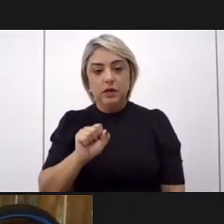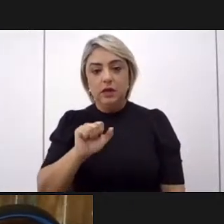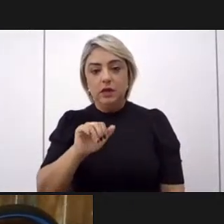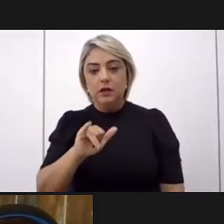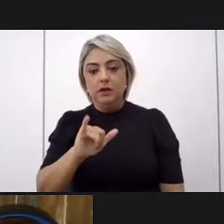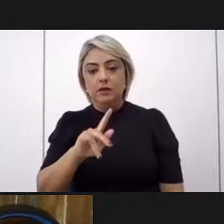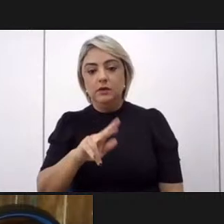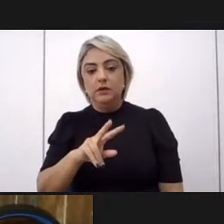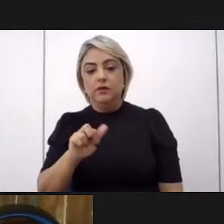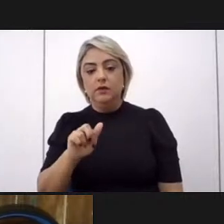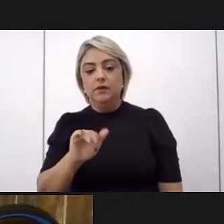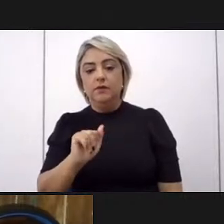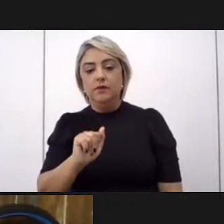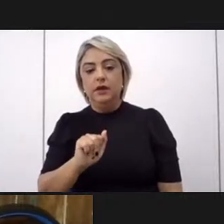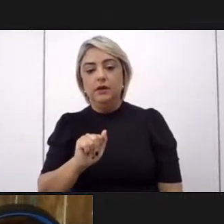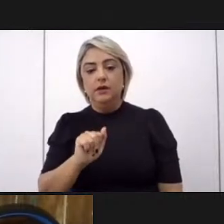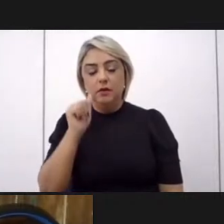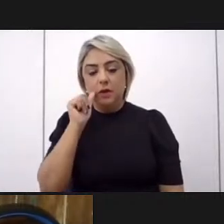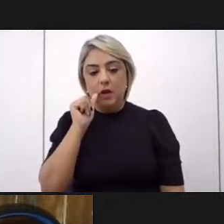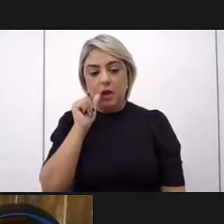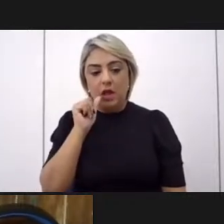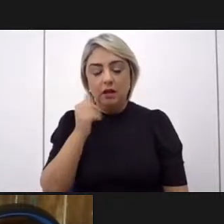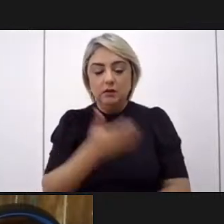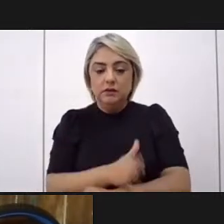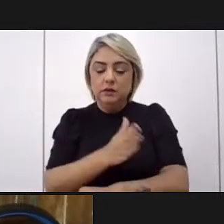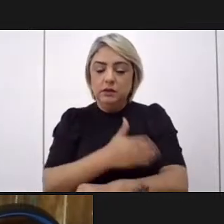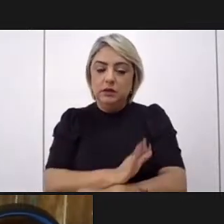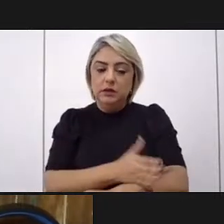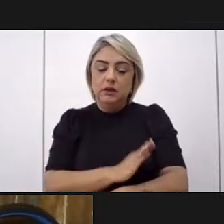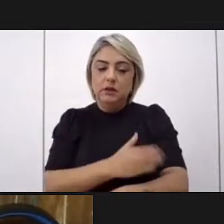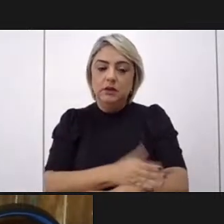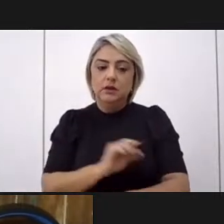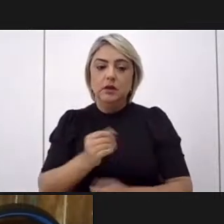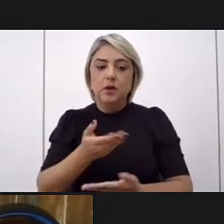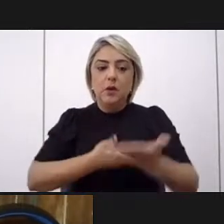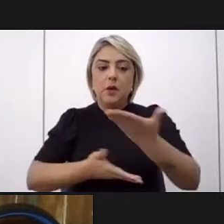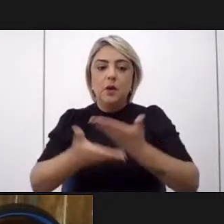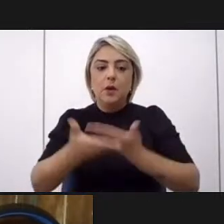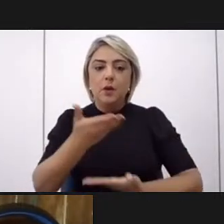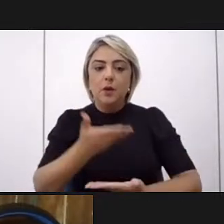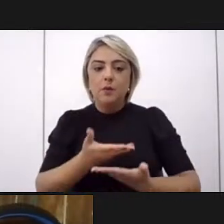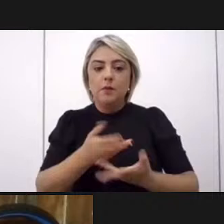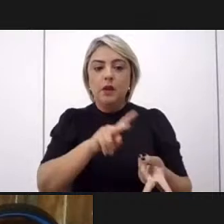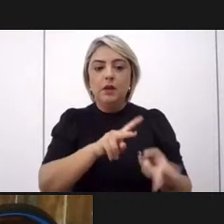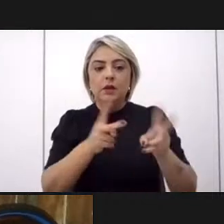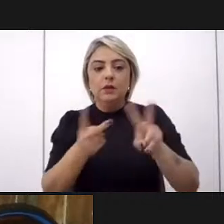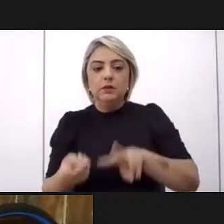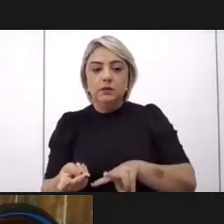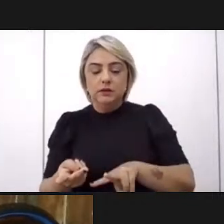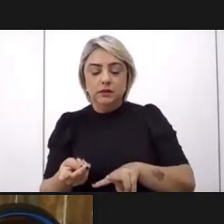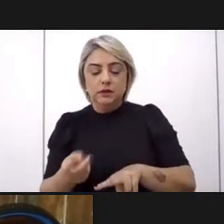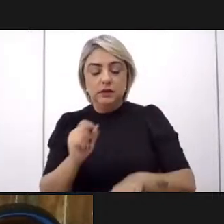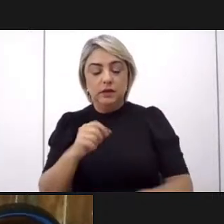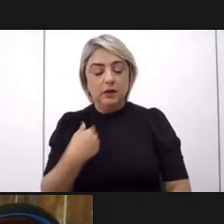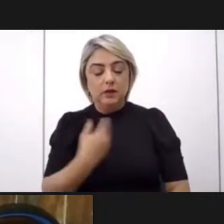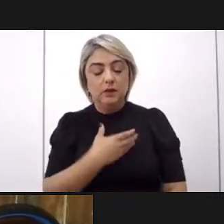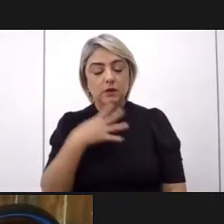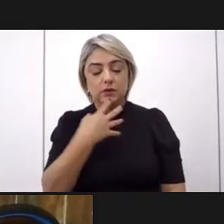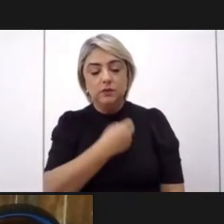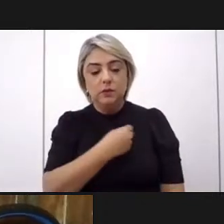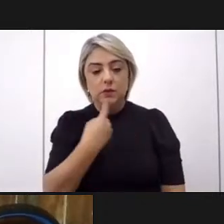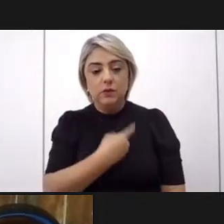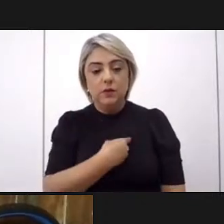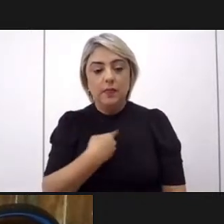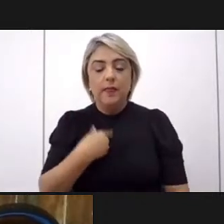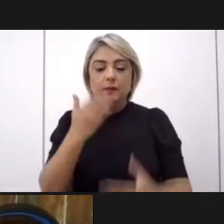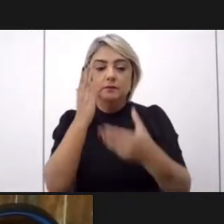transfer, cooperation and policy transfer. I think all the files and presentations are